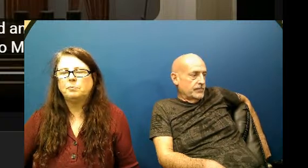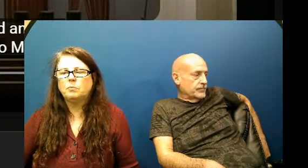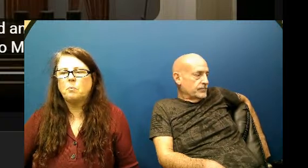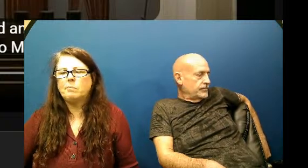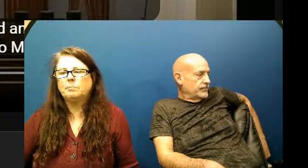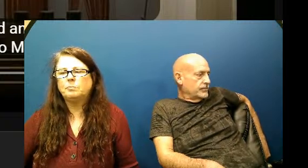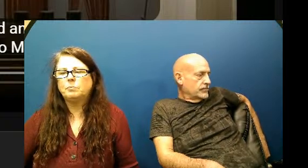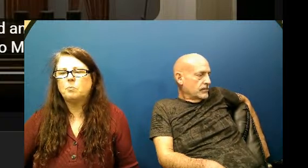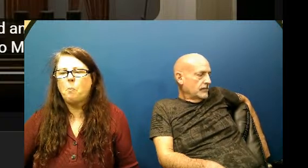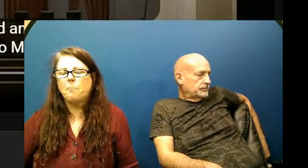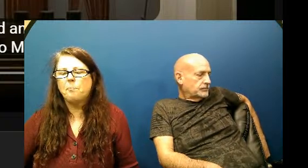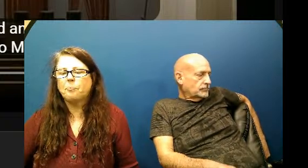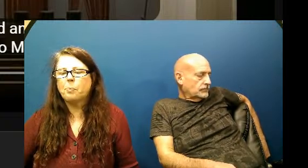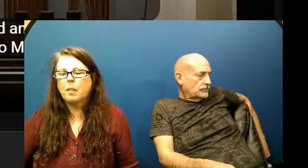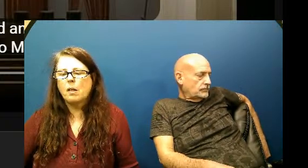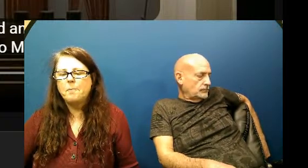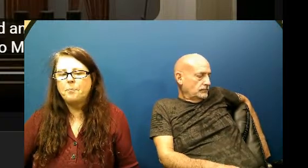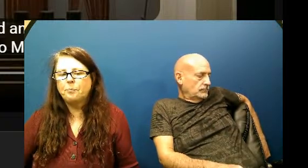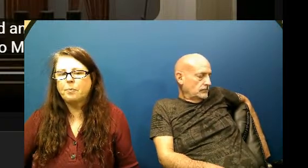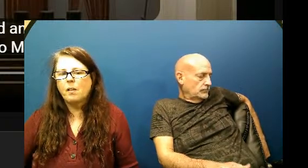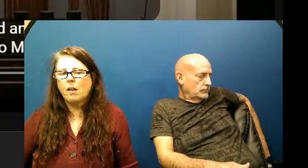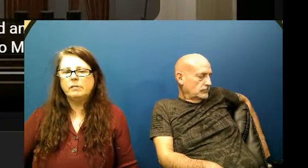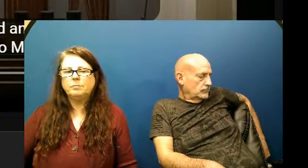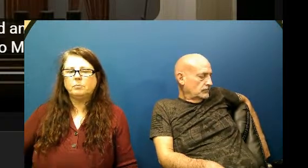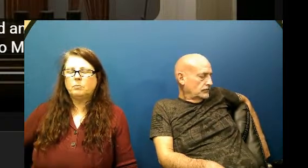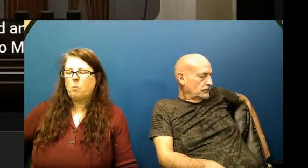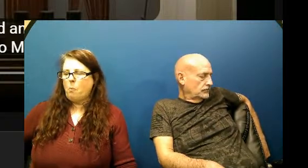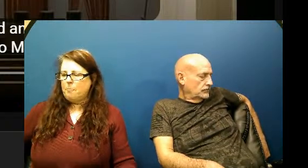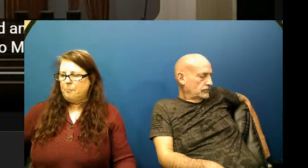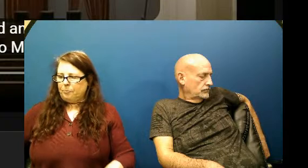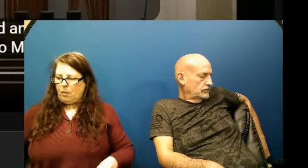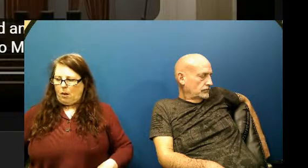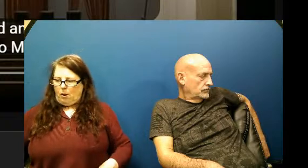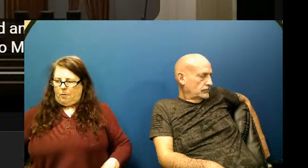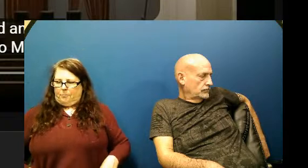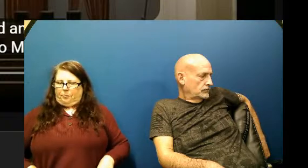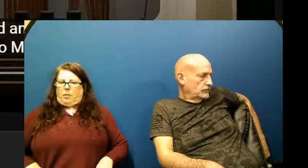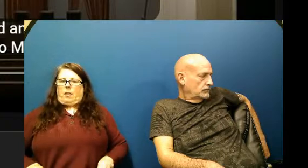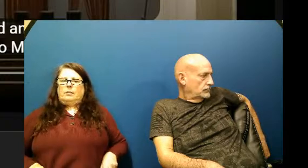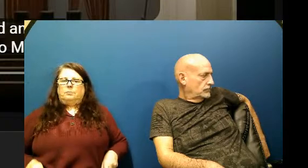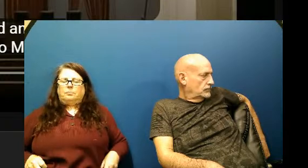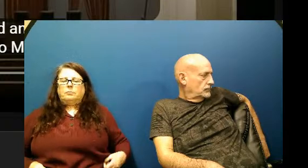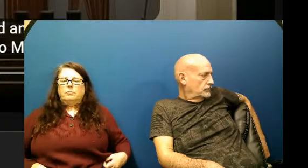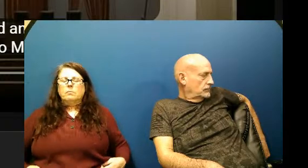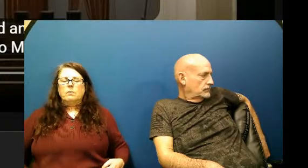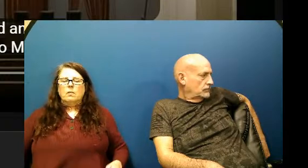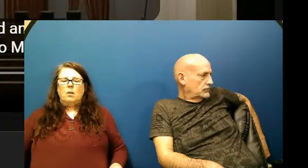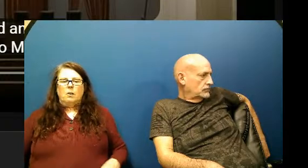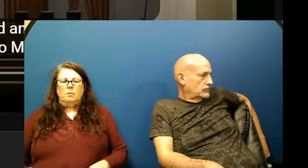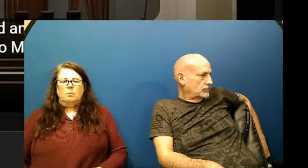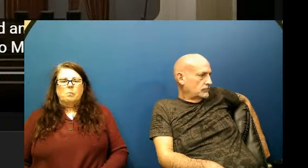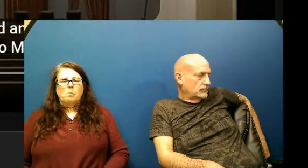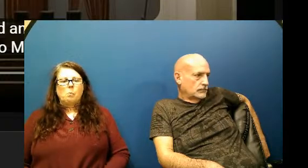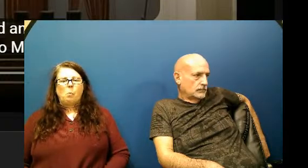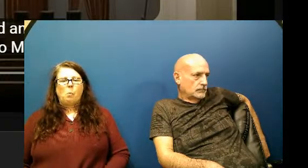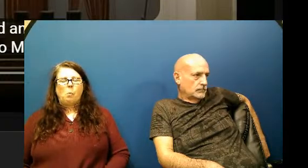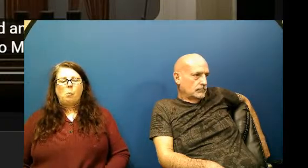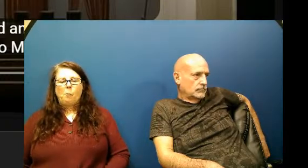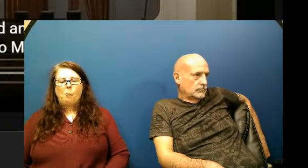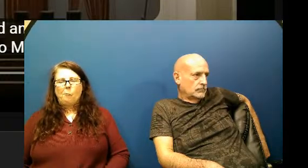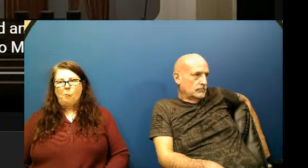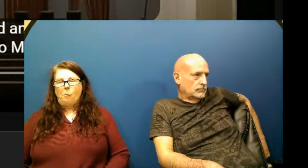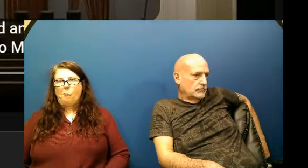First is there Amendment. some reason to think that only ByteDance has this the ByteDance has devised